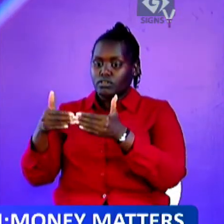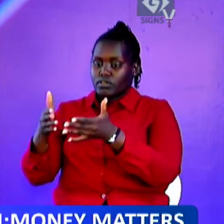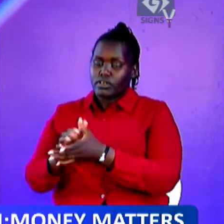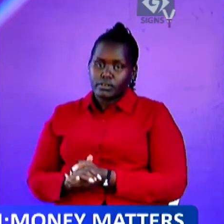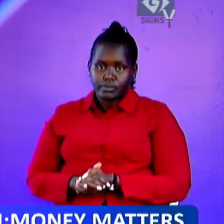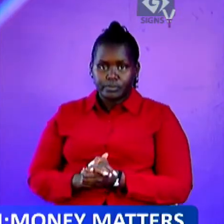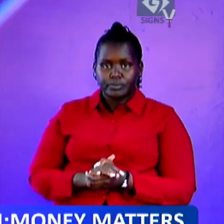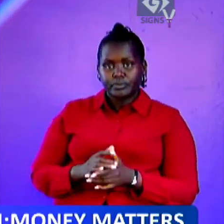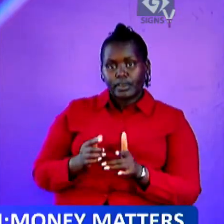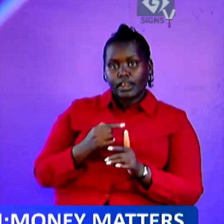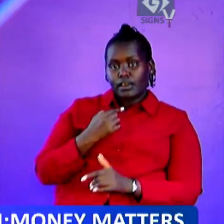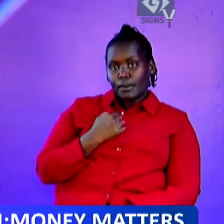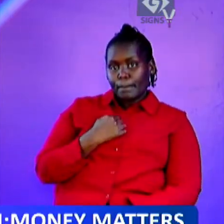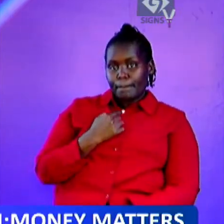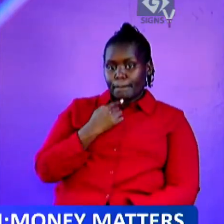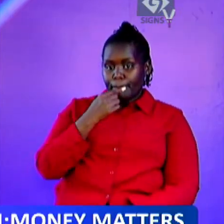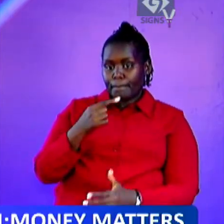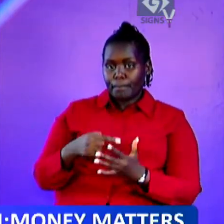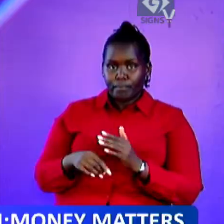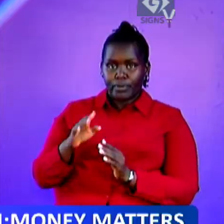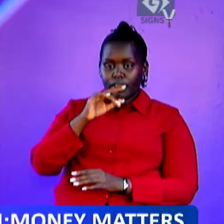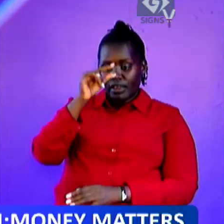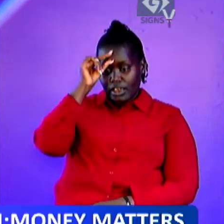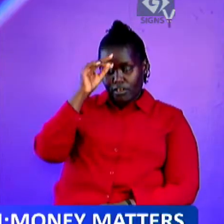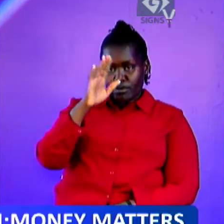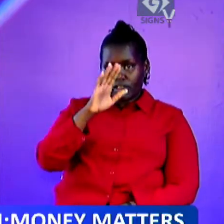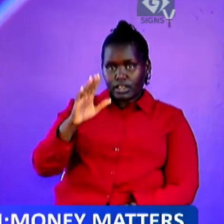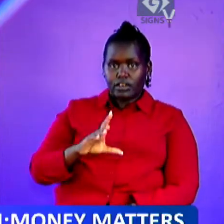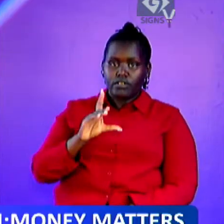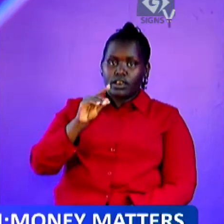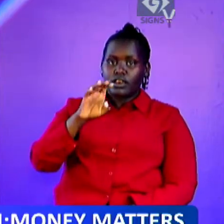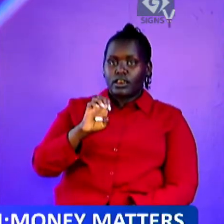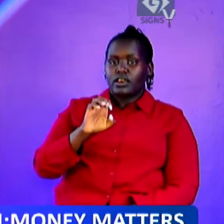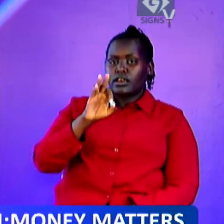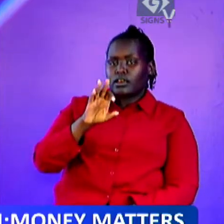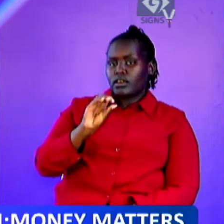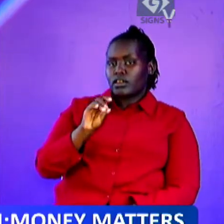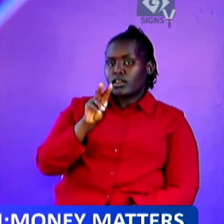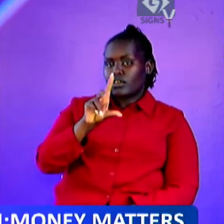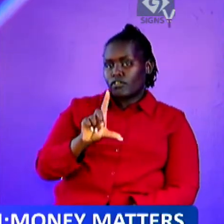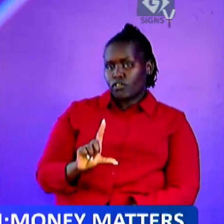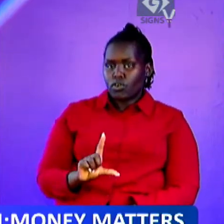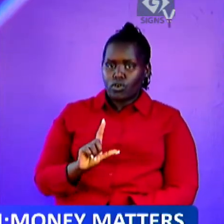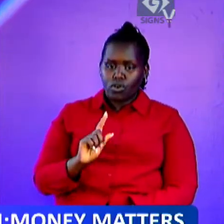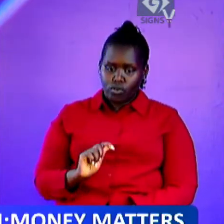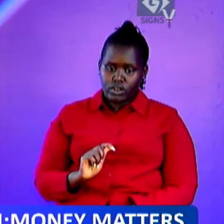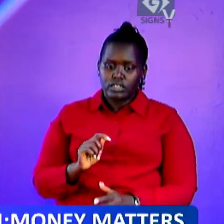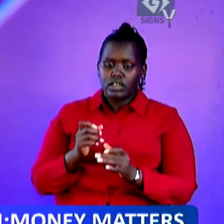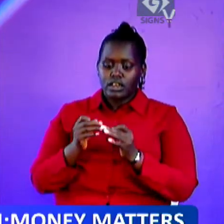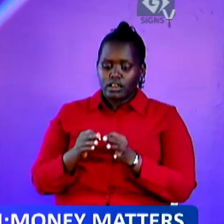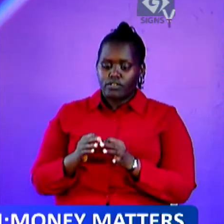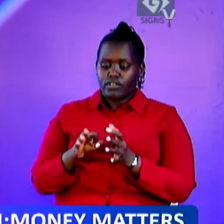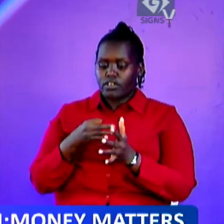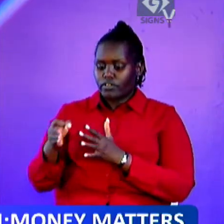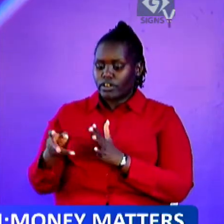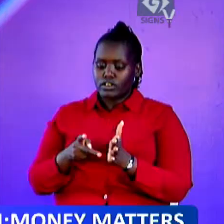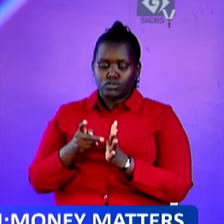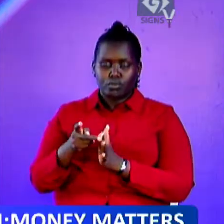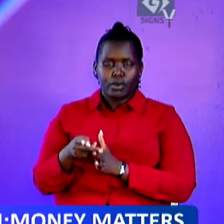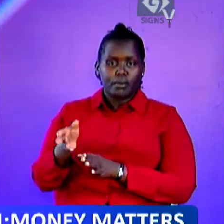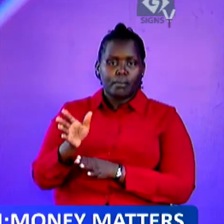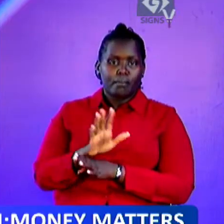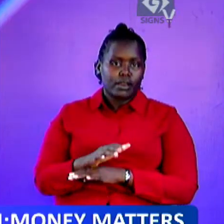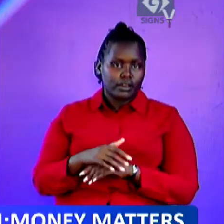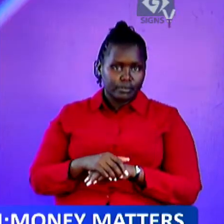They say the government never defaults. But are there any scenarios that the government fails to pay back those treasury bills? I